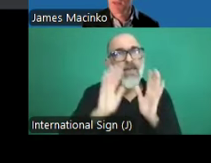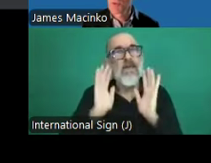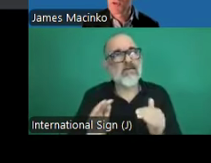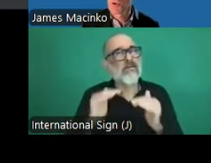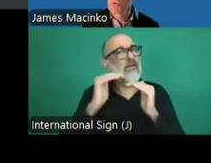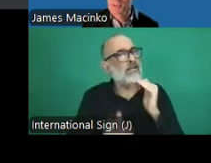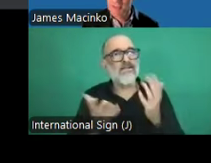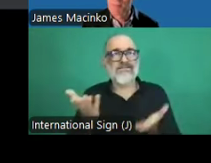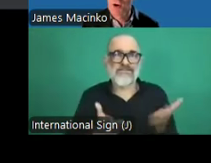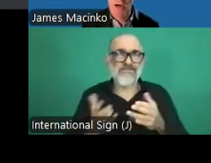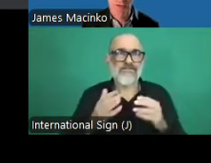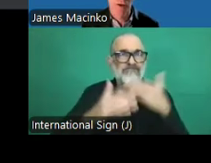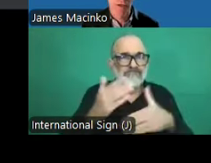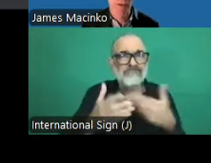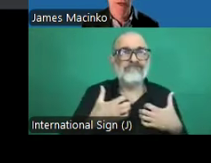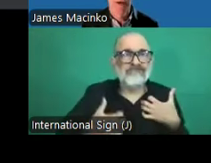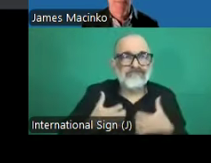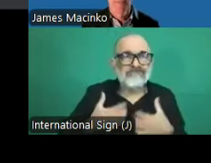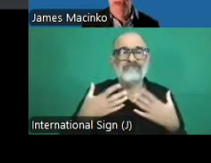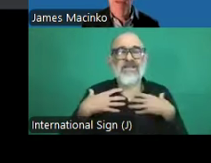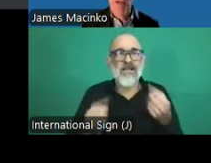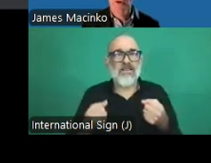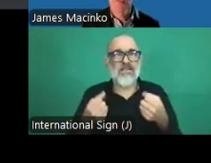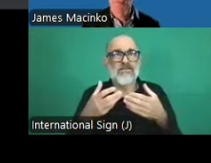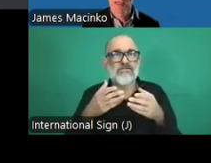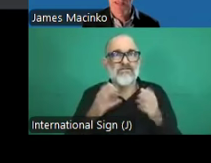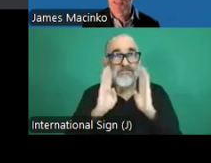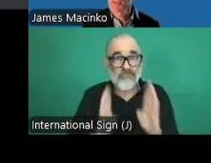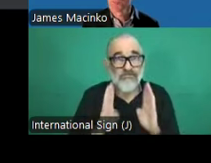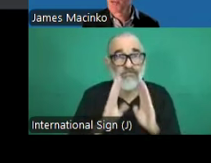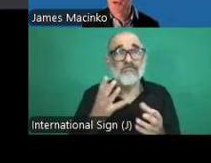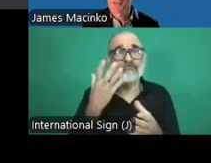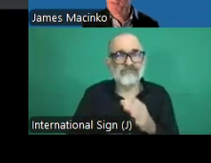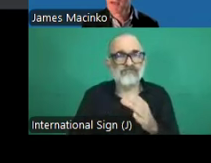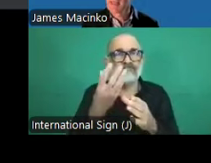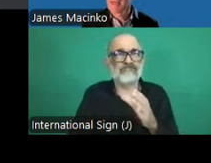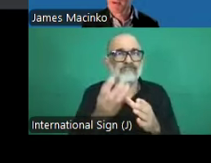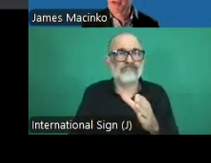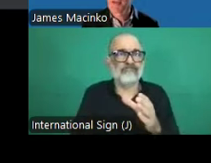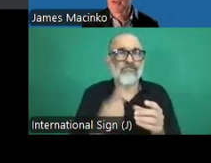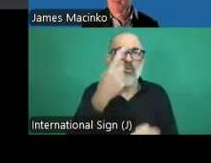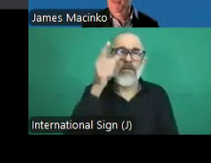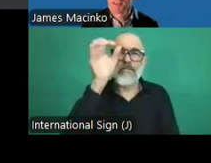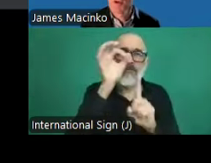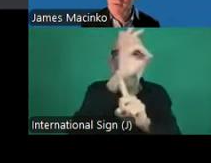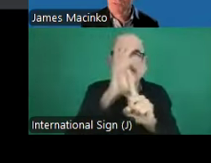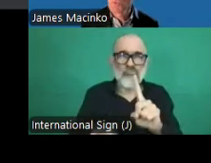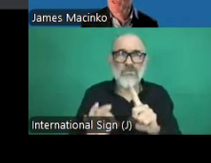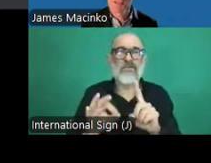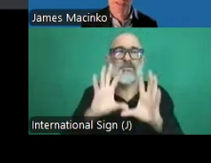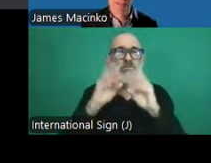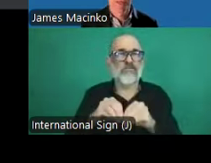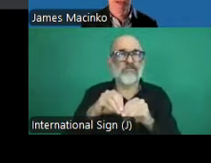really important goal to keep our eyes on. And our information systems, while they are definitely getting better, they still have